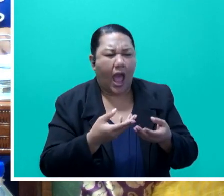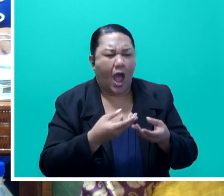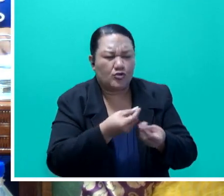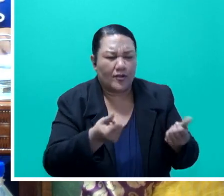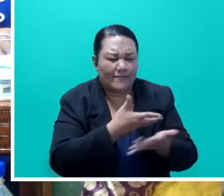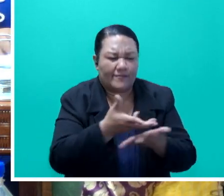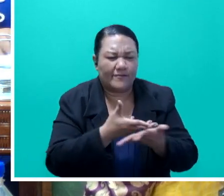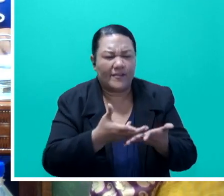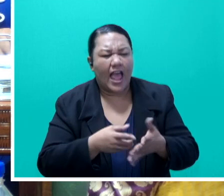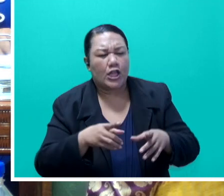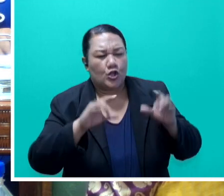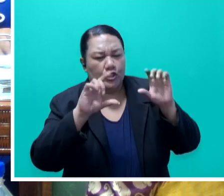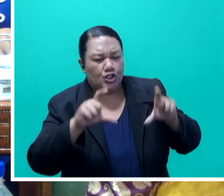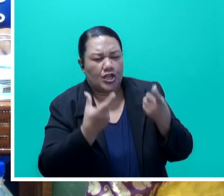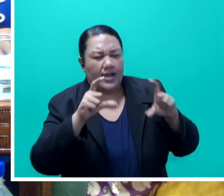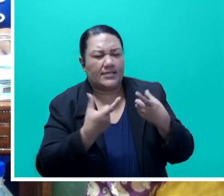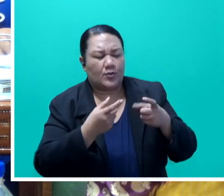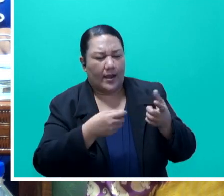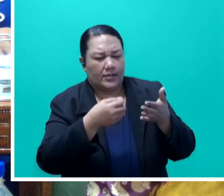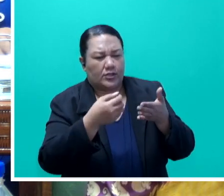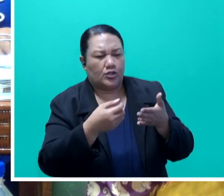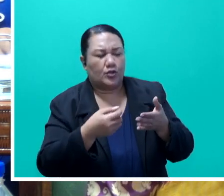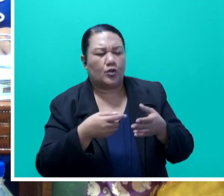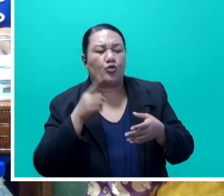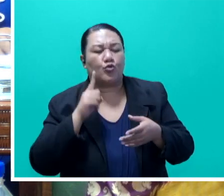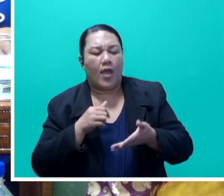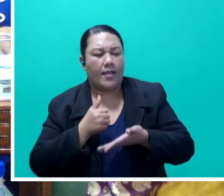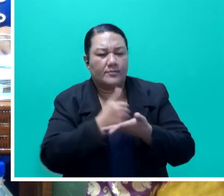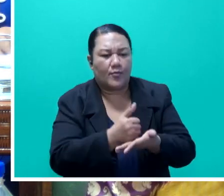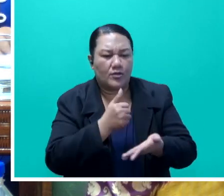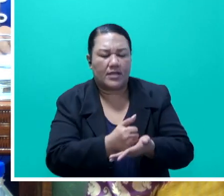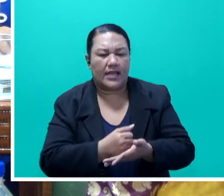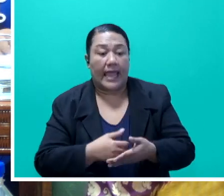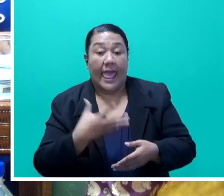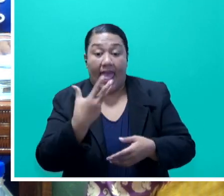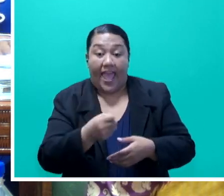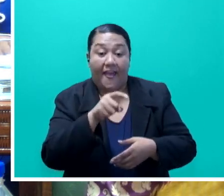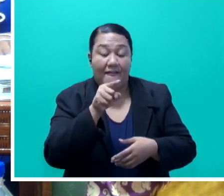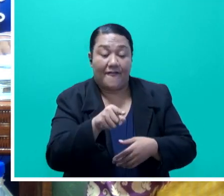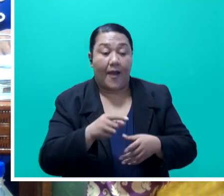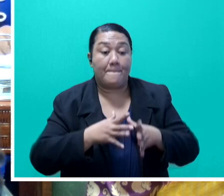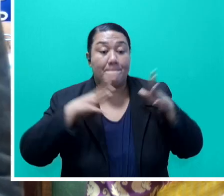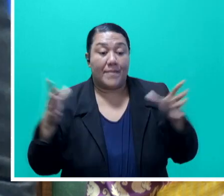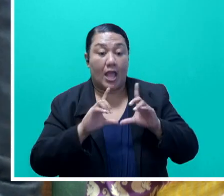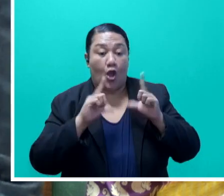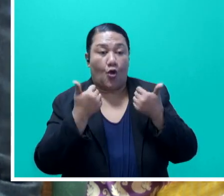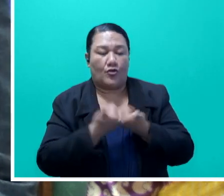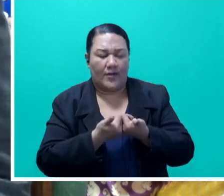themselves in. Because CIU is a much bigger organization, they handle much bigger contracts. So, Mr. Speaker,